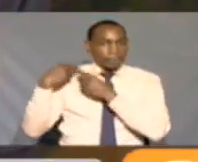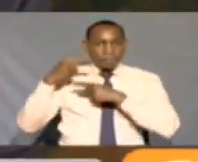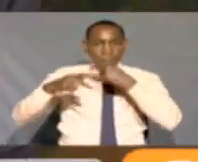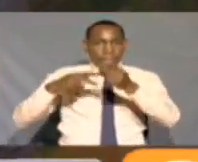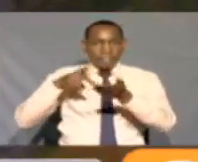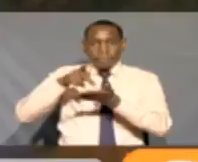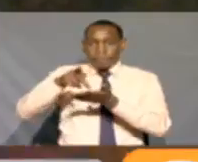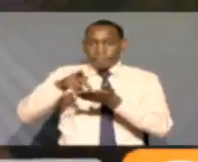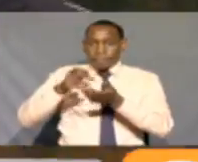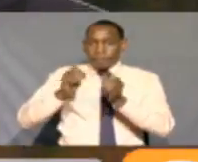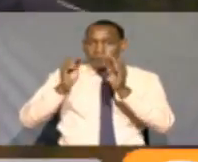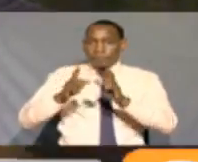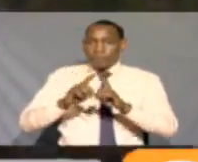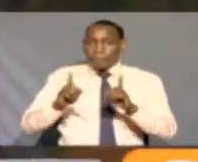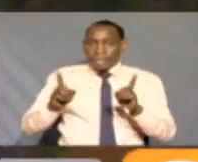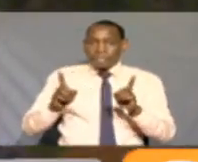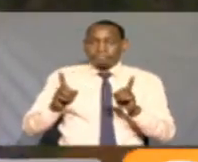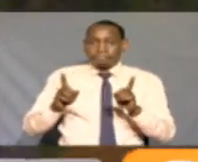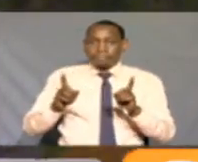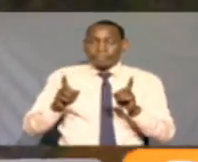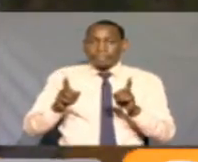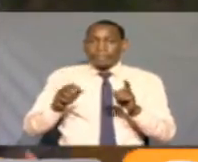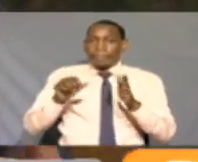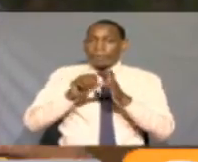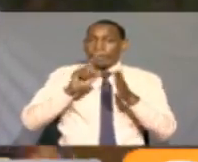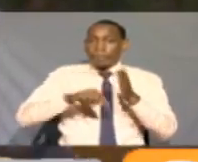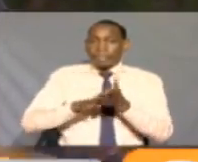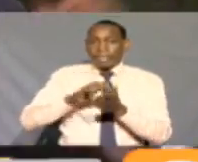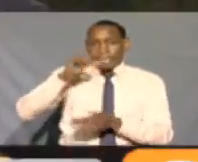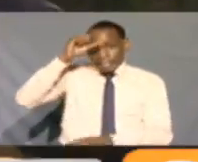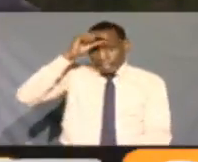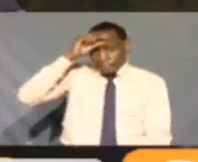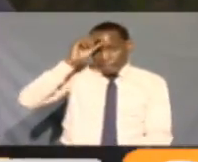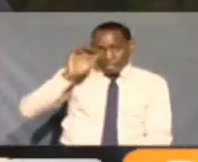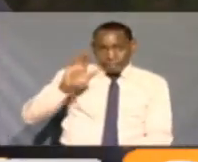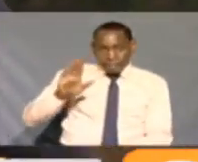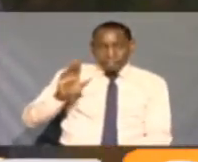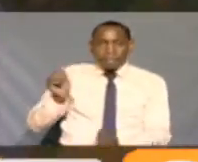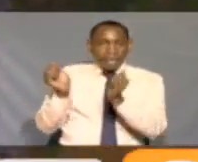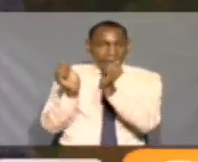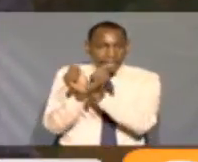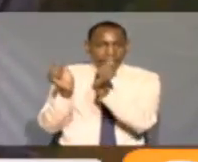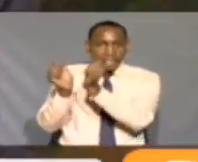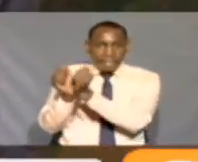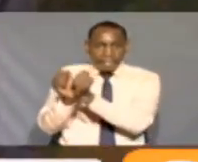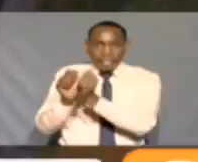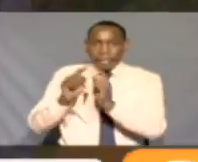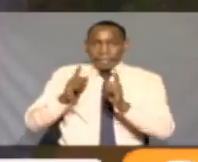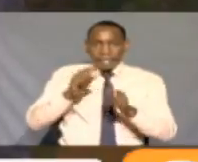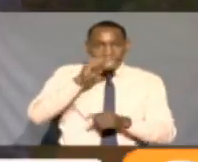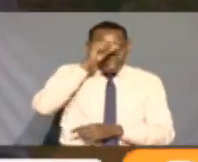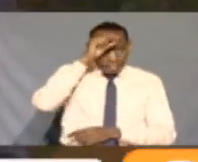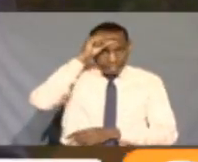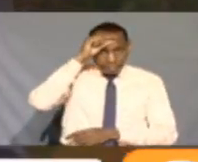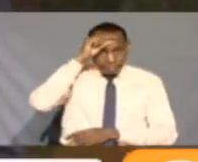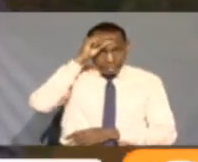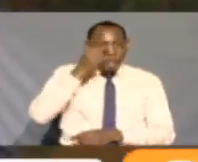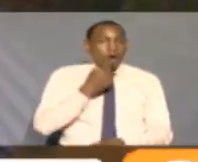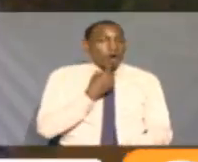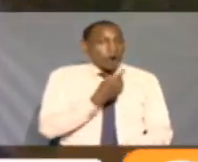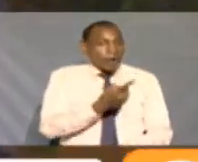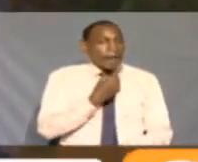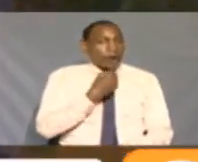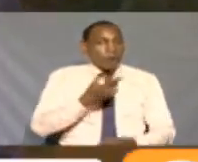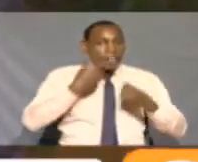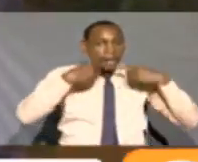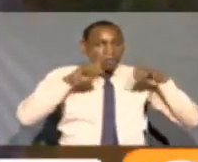vetting procurement officers. But I guess his frustration is we have a government where on one hand we're seeing these arrests happening, but on the other hand there were orders that were